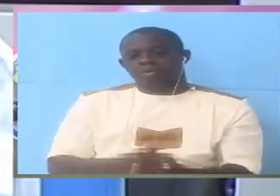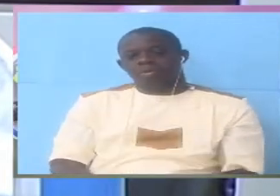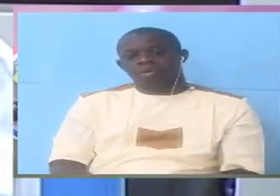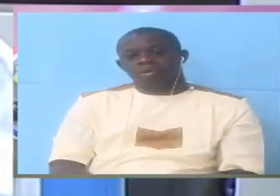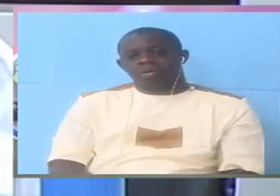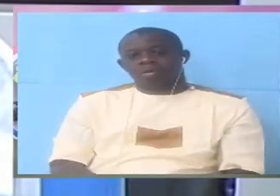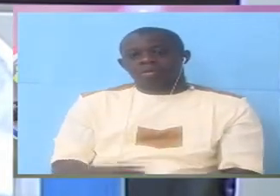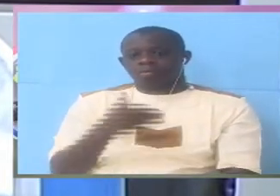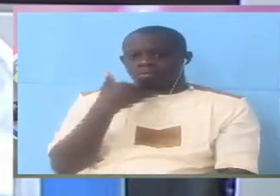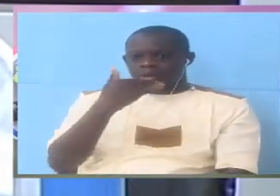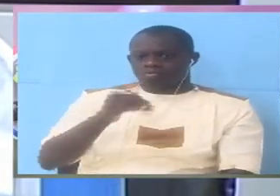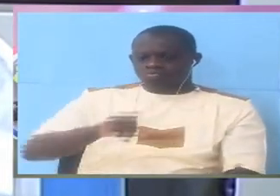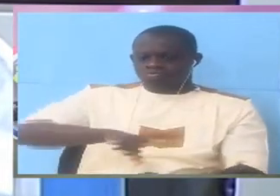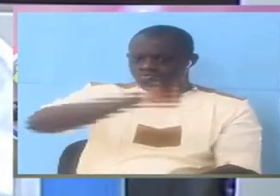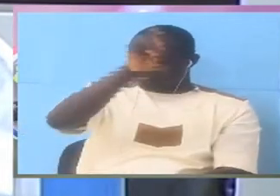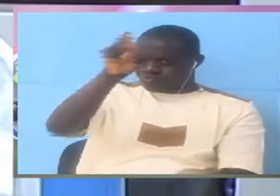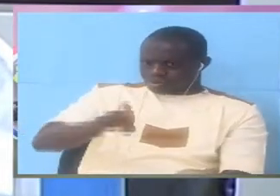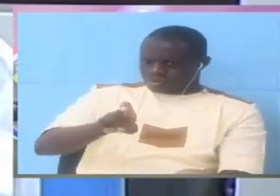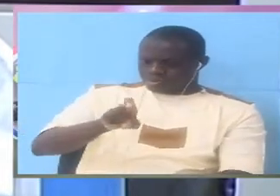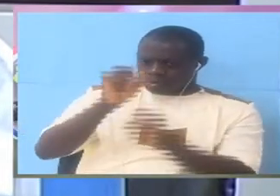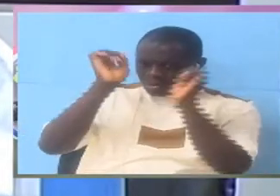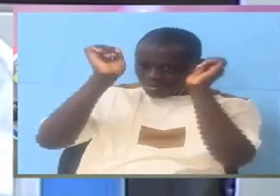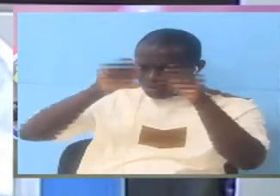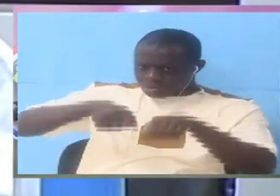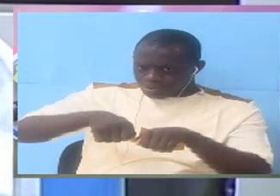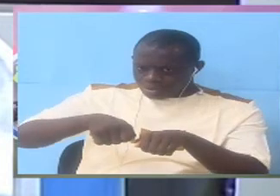Was that a question that would be asked?